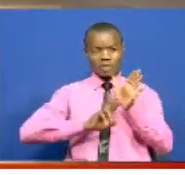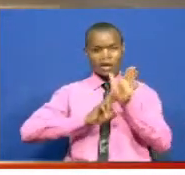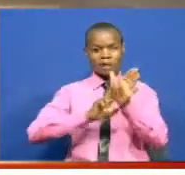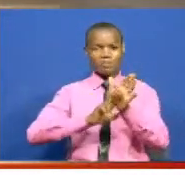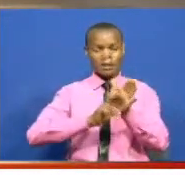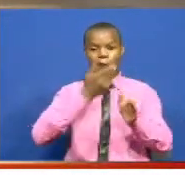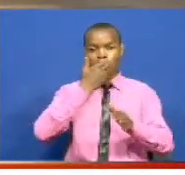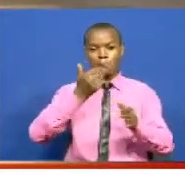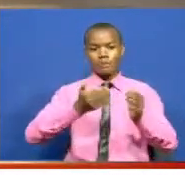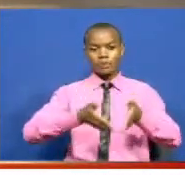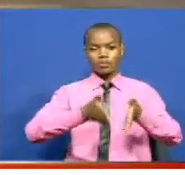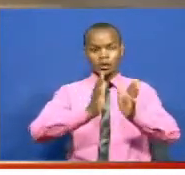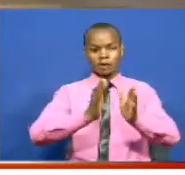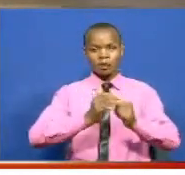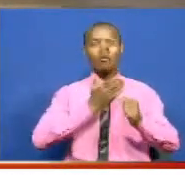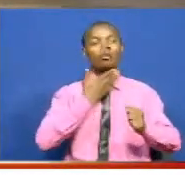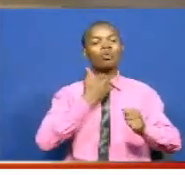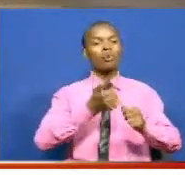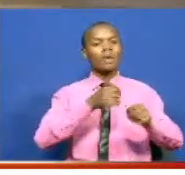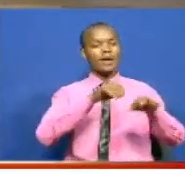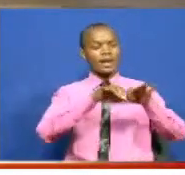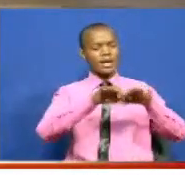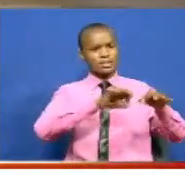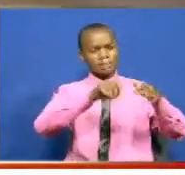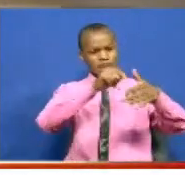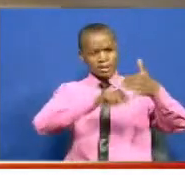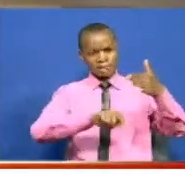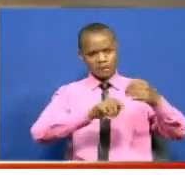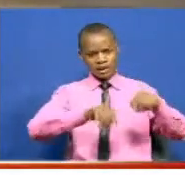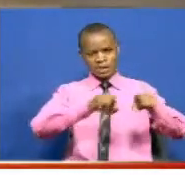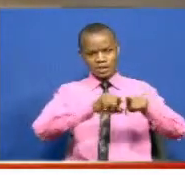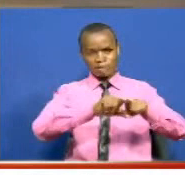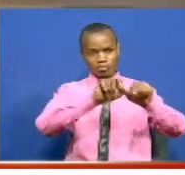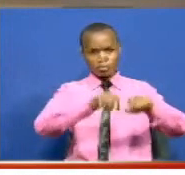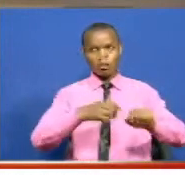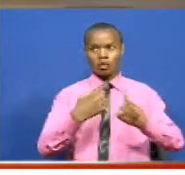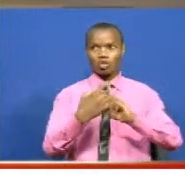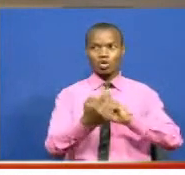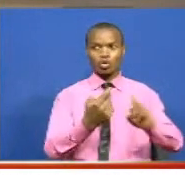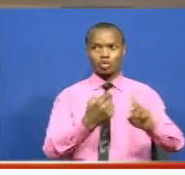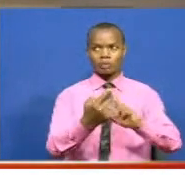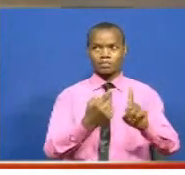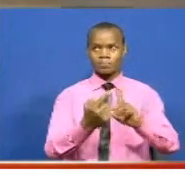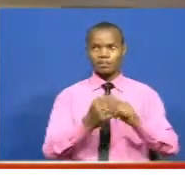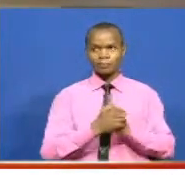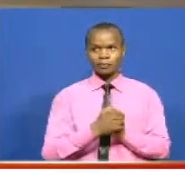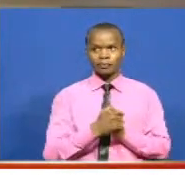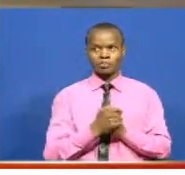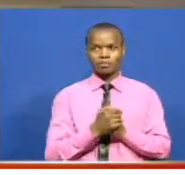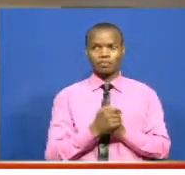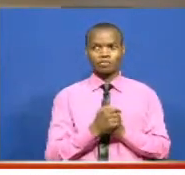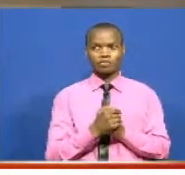effective way as a country. I just want you to pick up from that subject and talk to us about even this